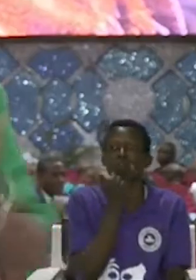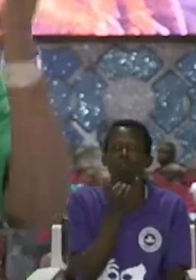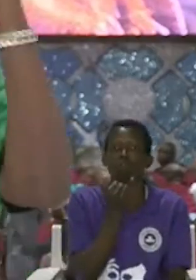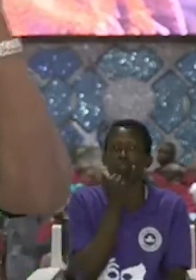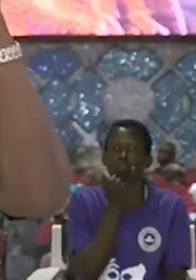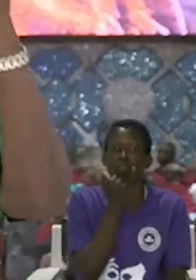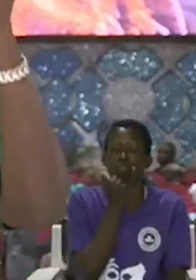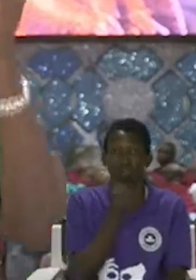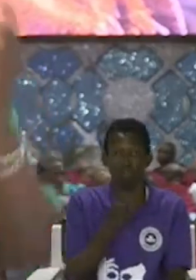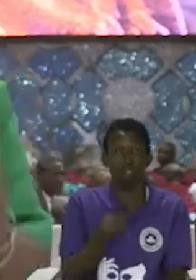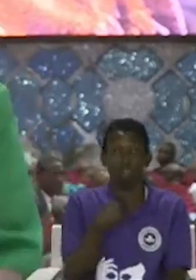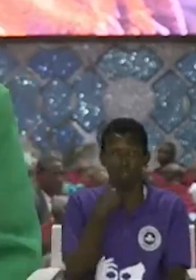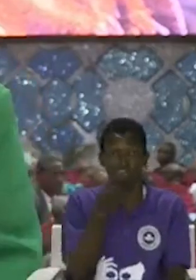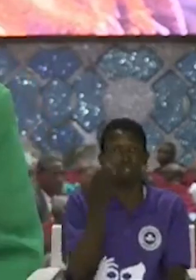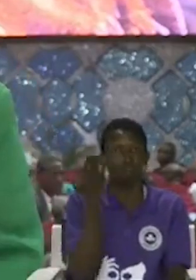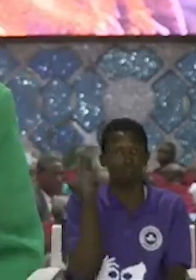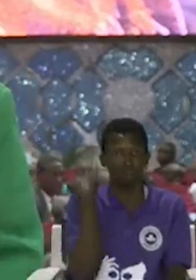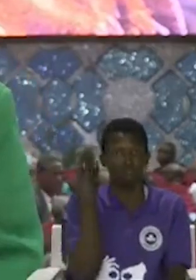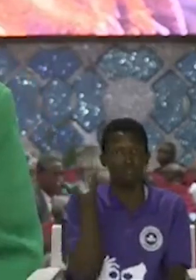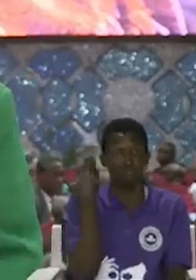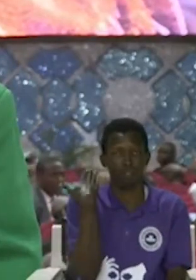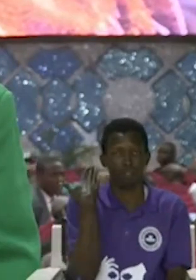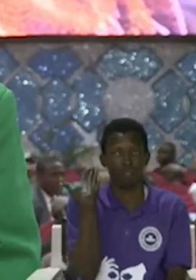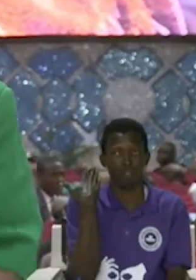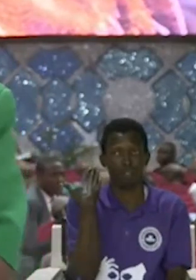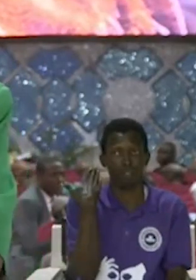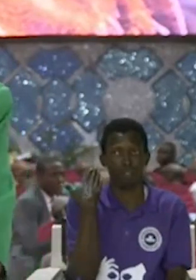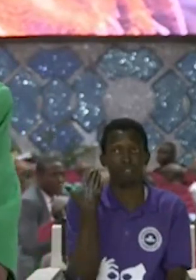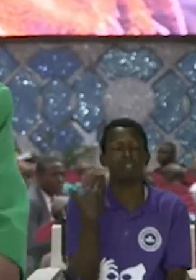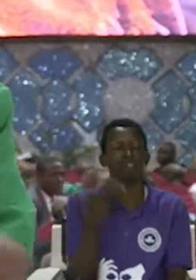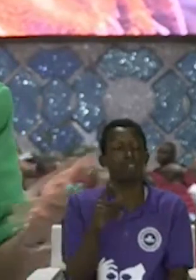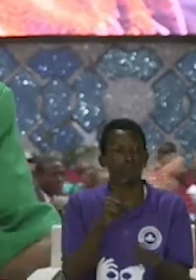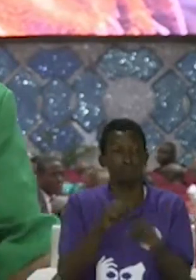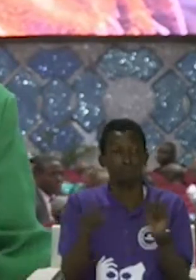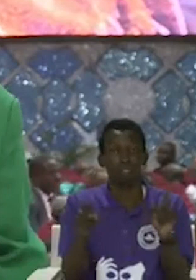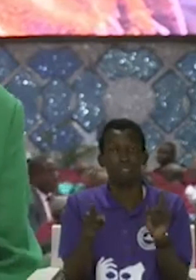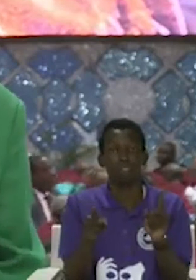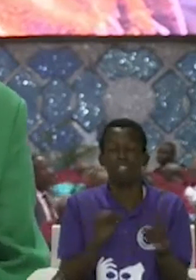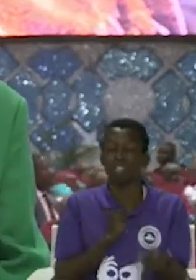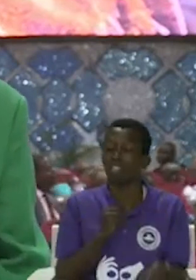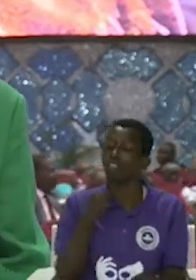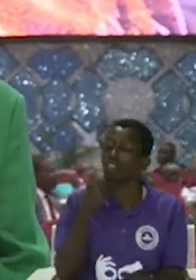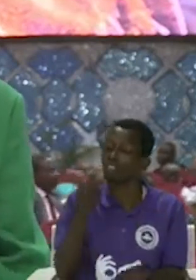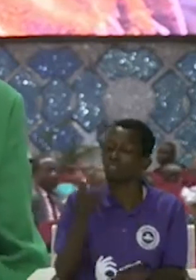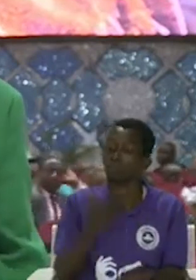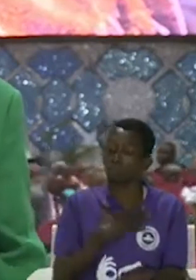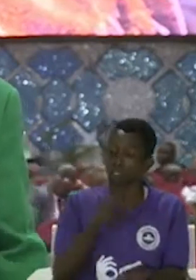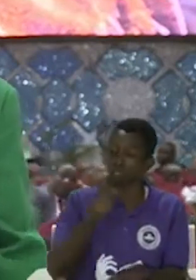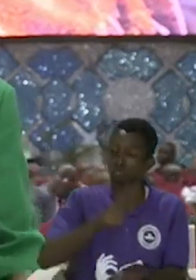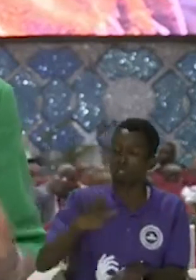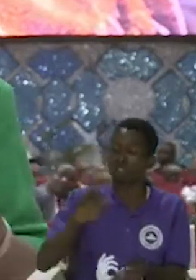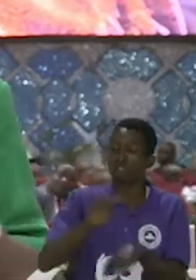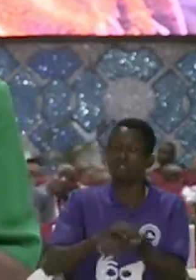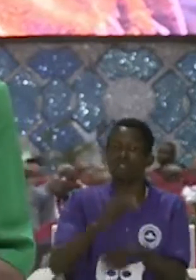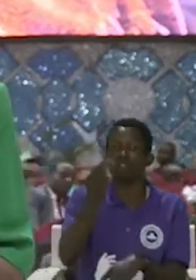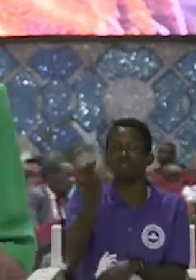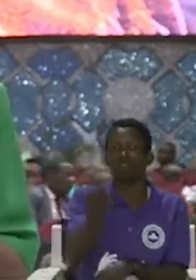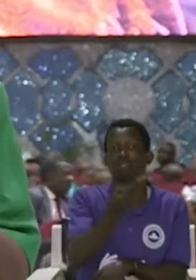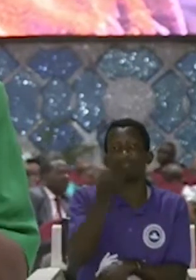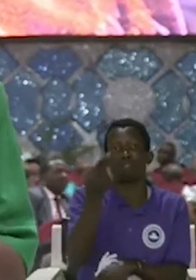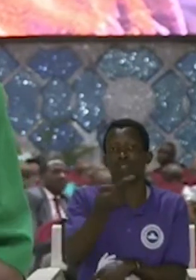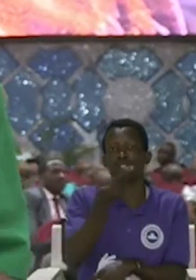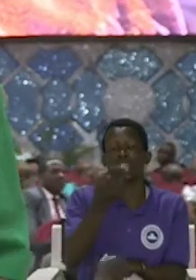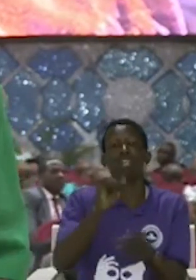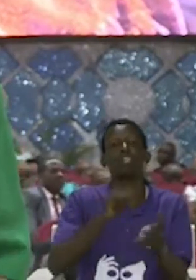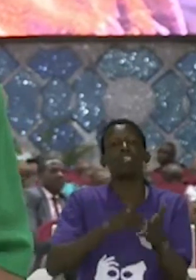I'm sure I've told you that one before. And I told my children on Thursday, it is possible to